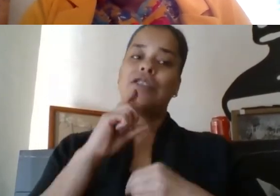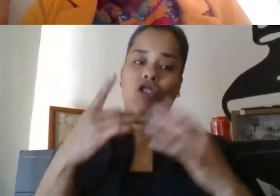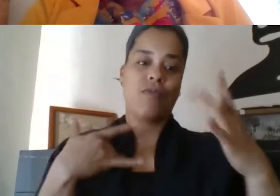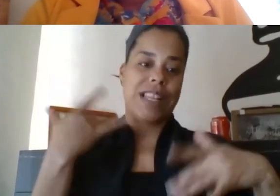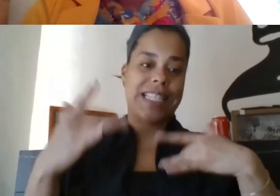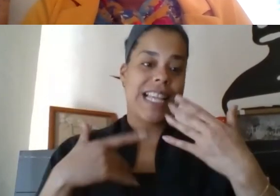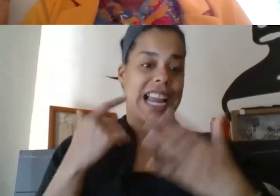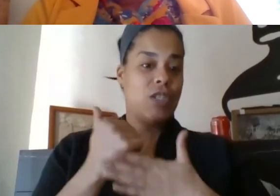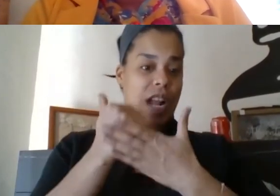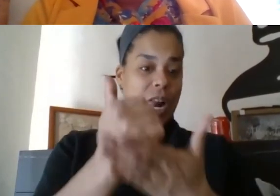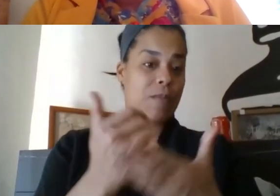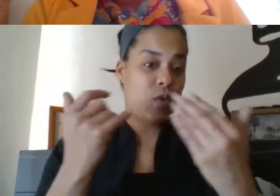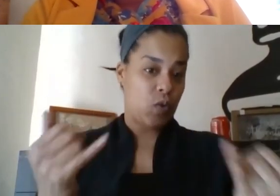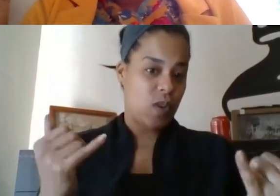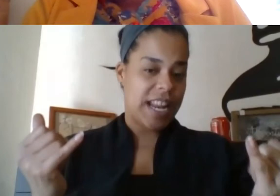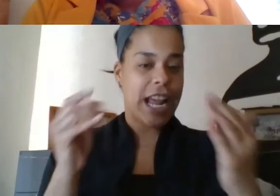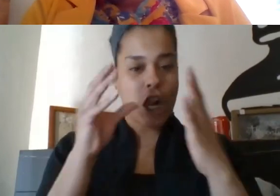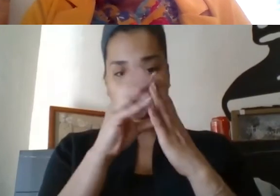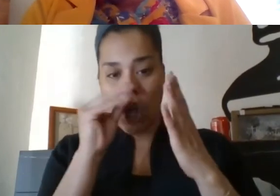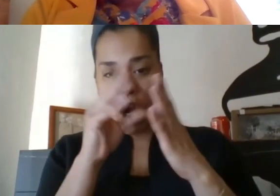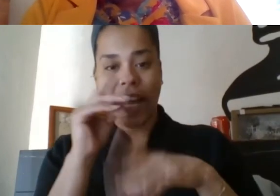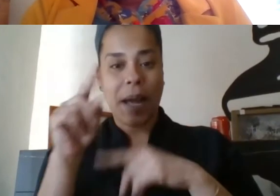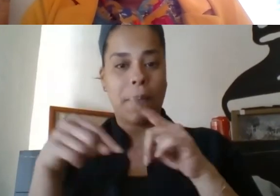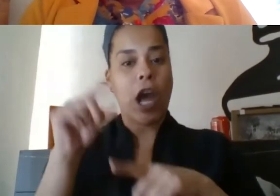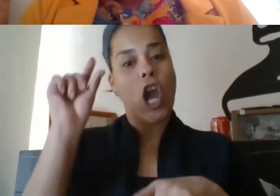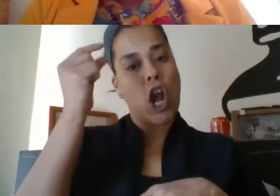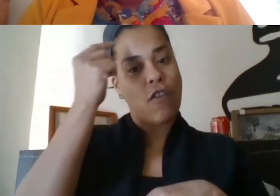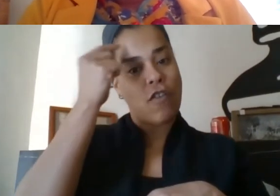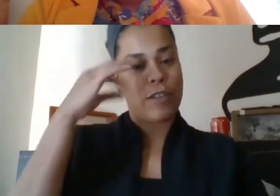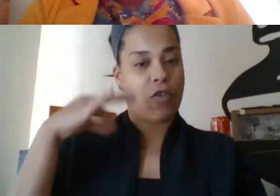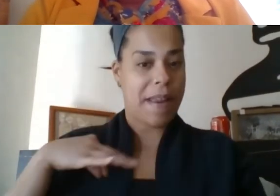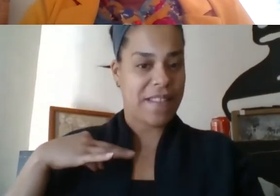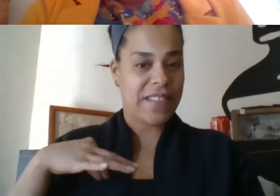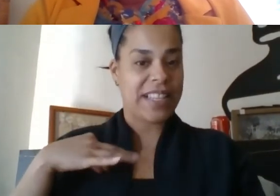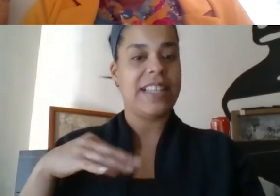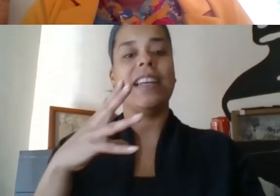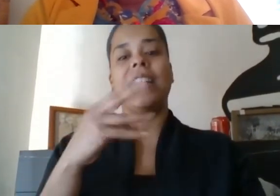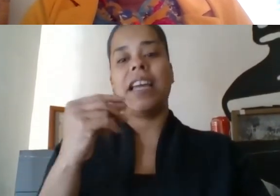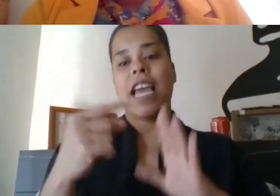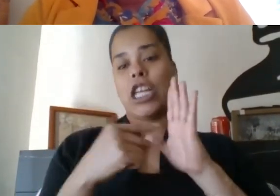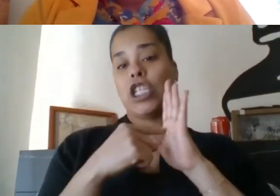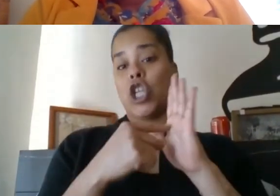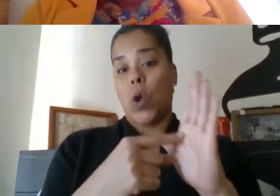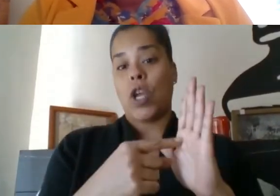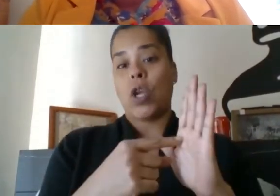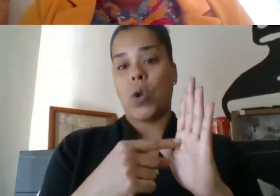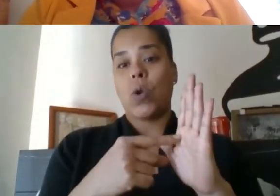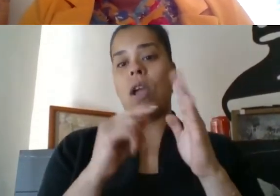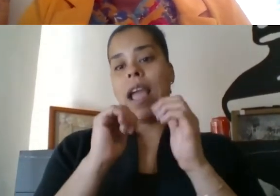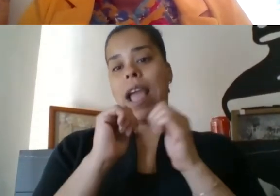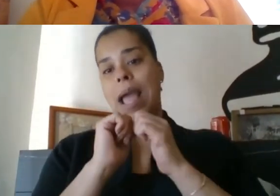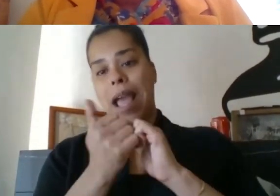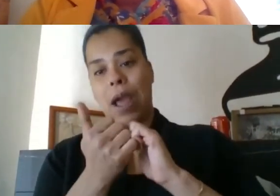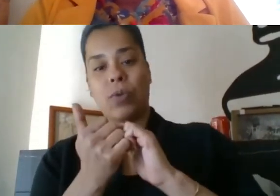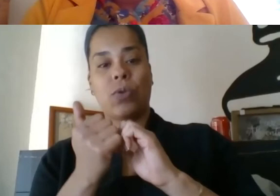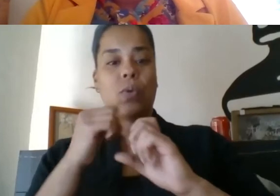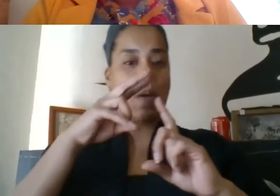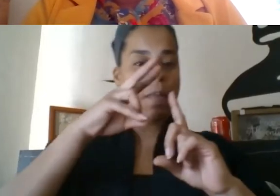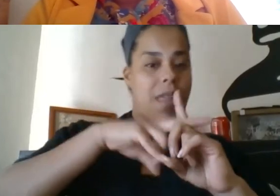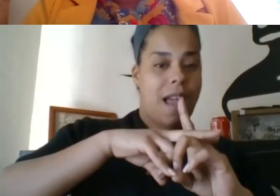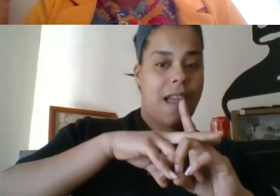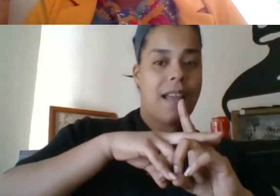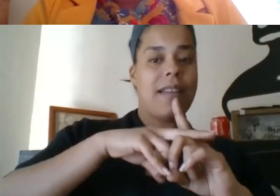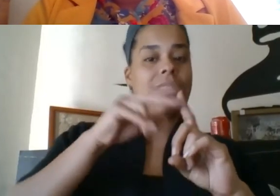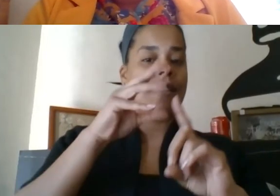you guys today about learning about governmental benefits and showing you how to apply and